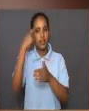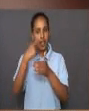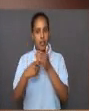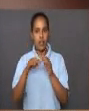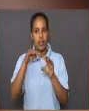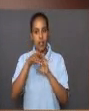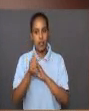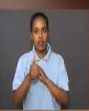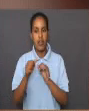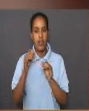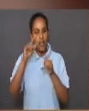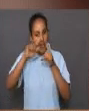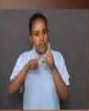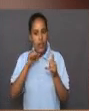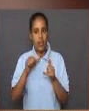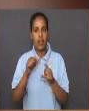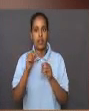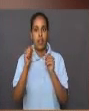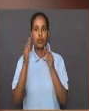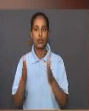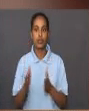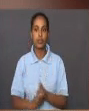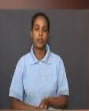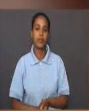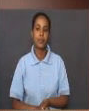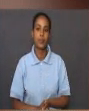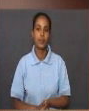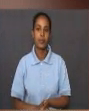This results in infinite dilution.